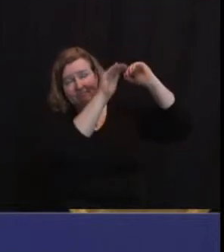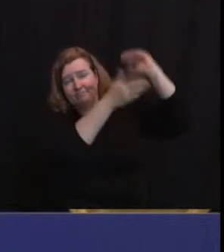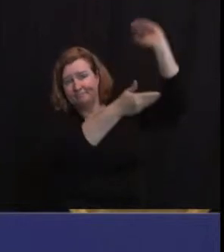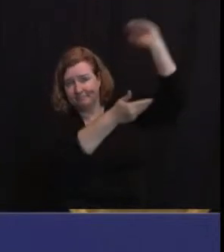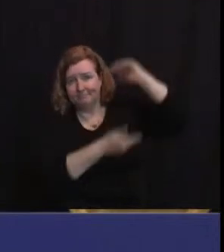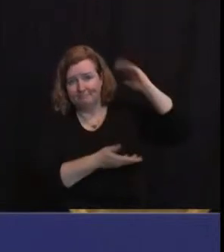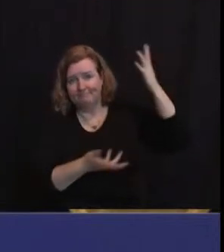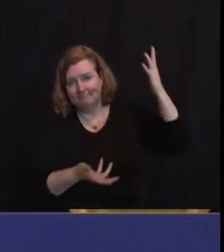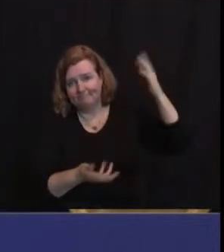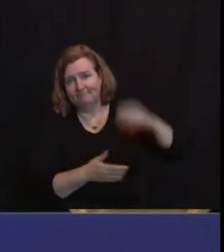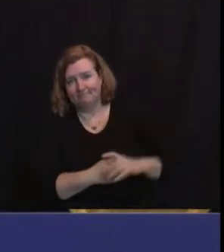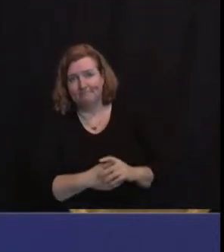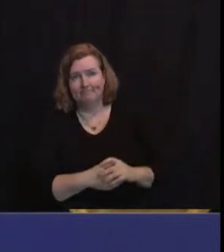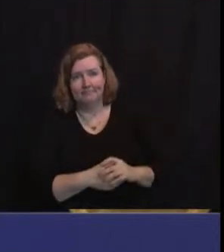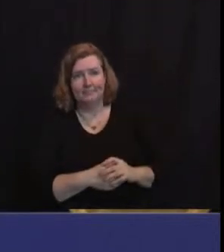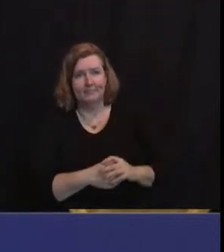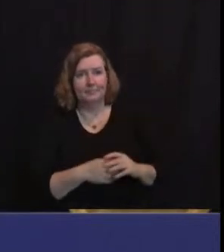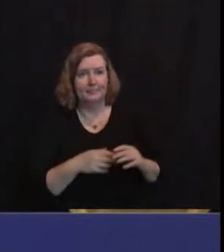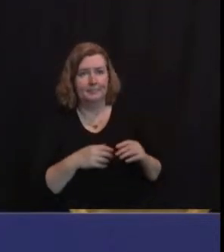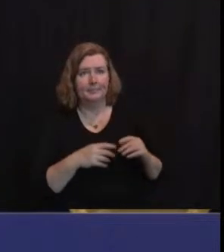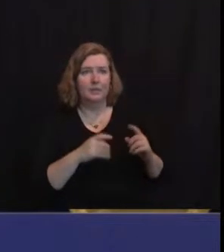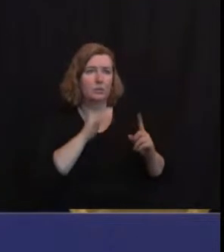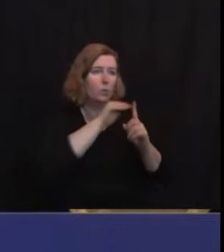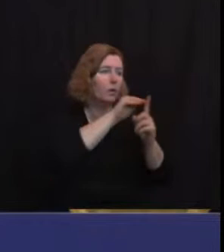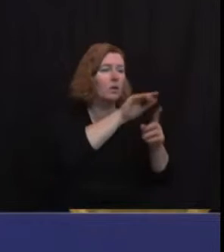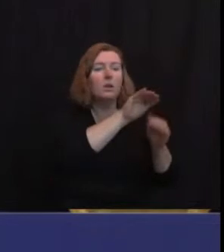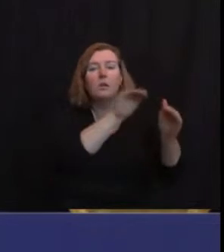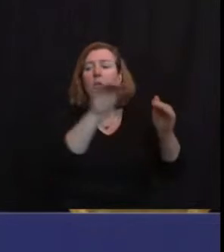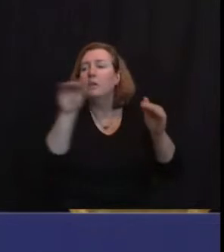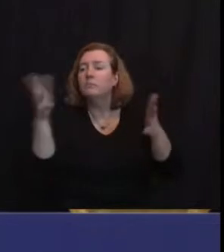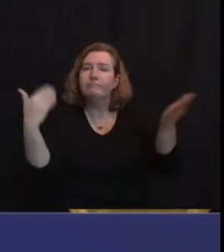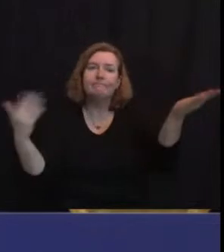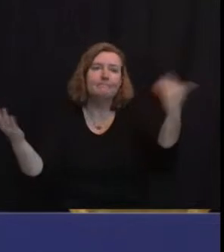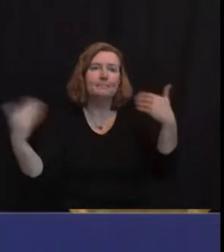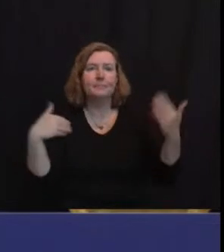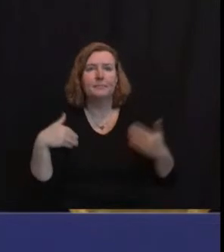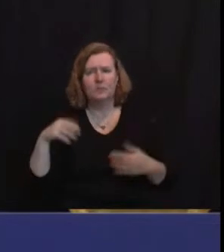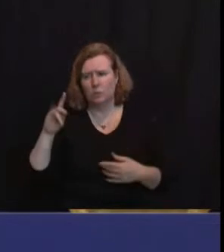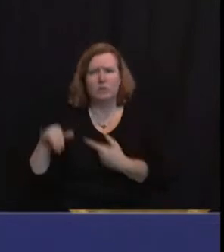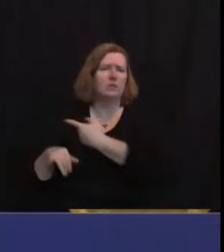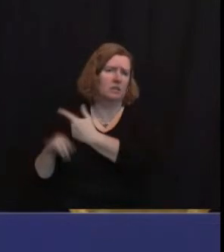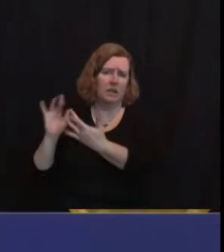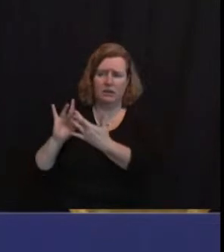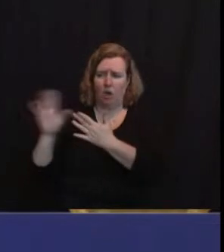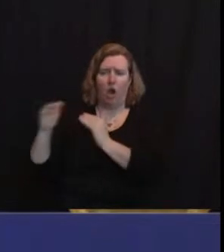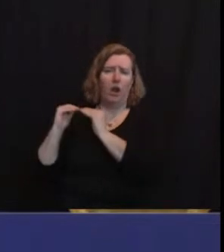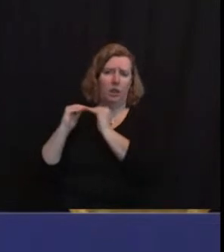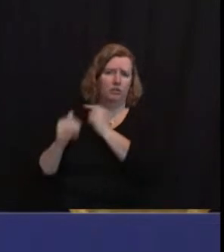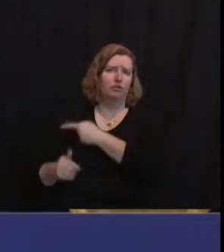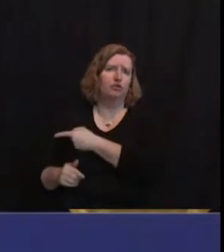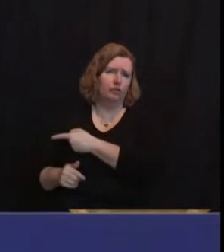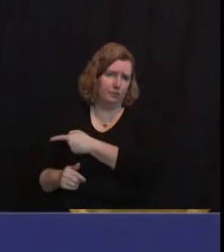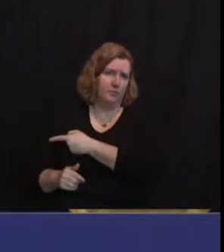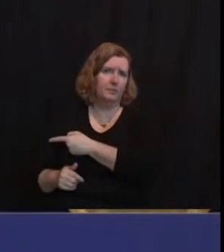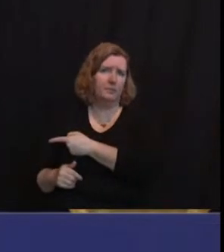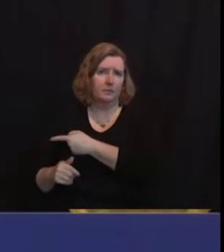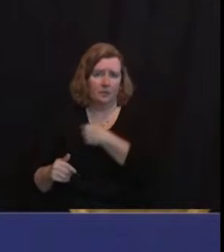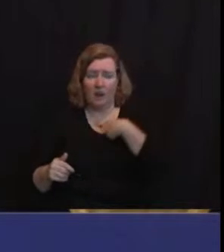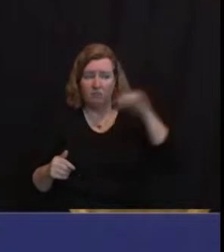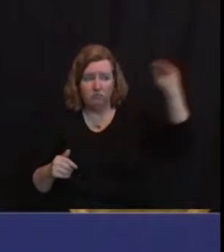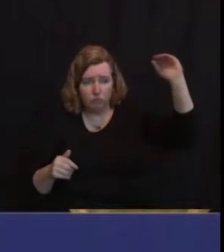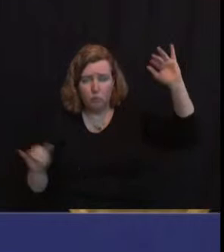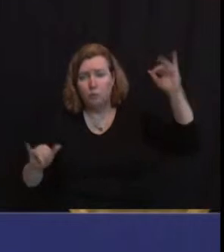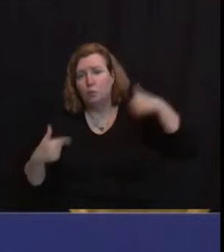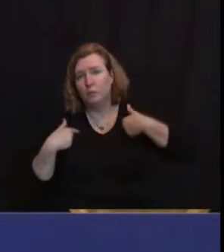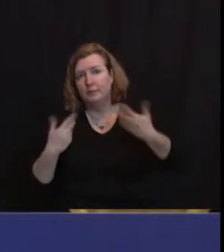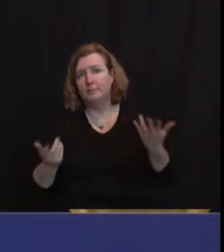different channels, including yours truly, Judy does with the colleagues in the White House. We all do, and we'll continue